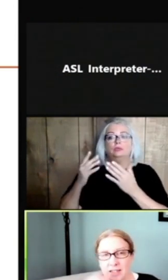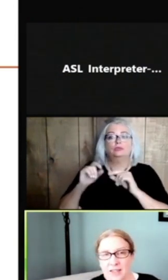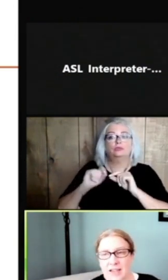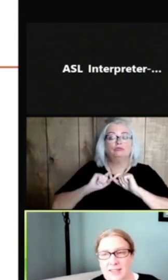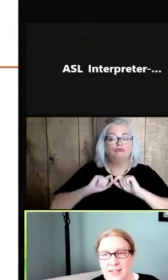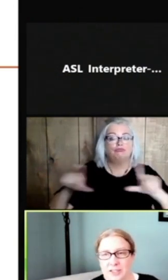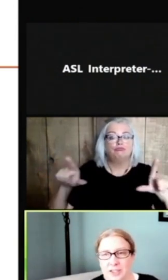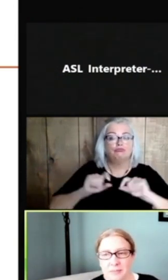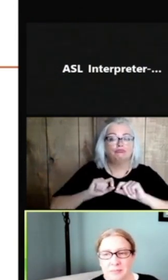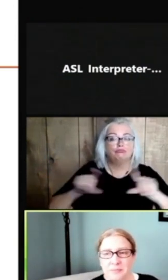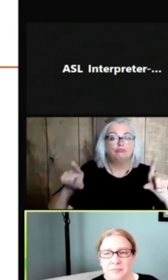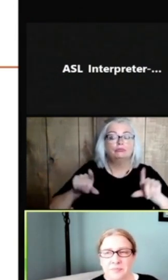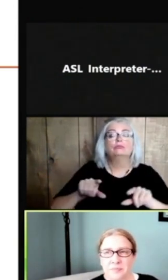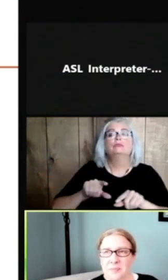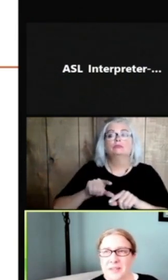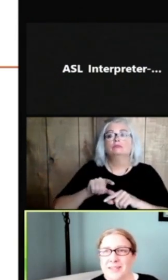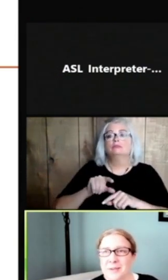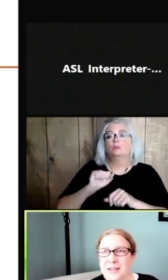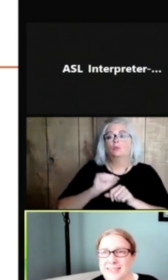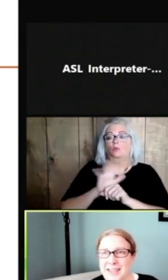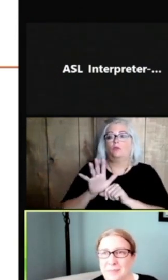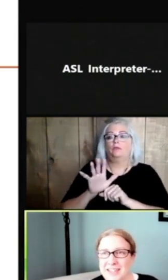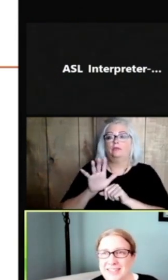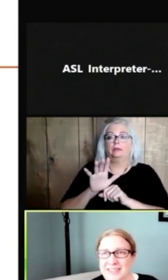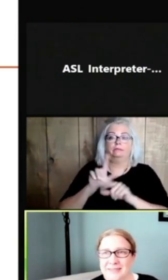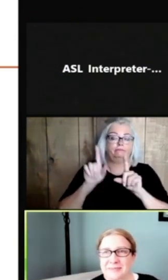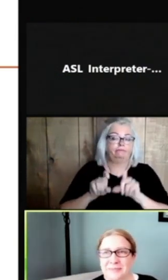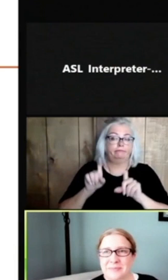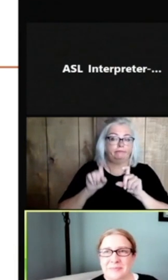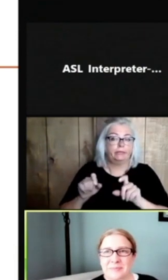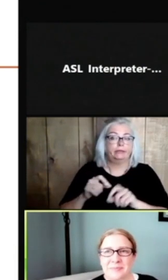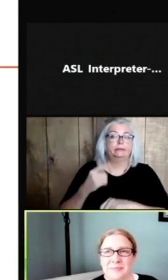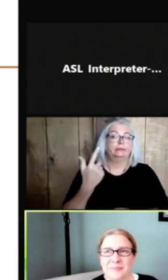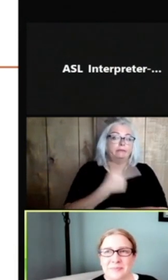more recently vaccination. So next slide, please.